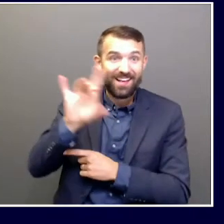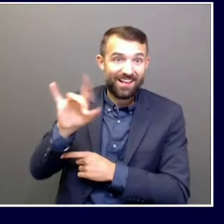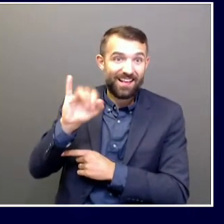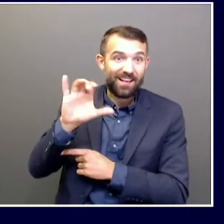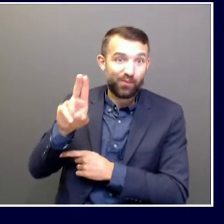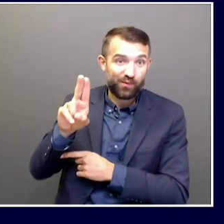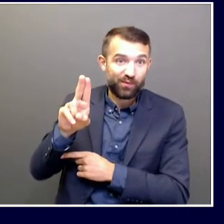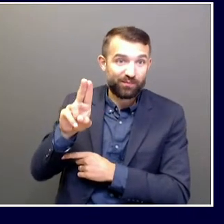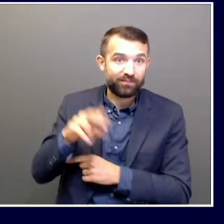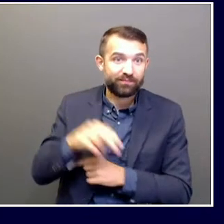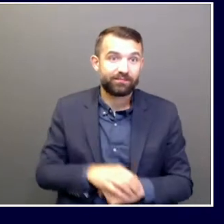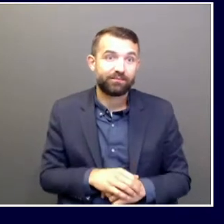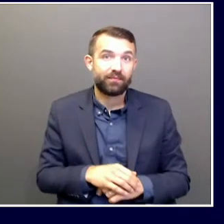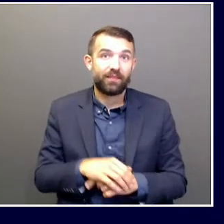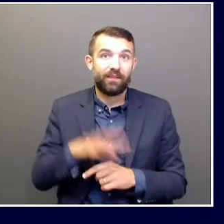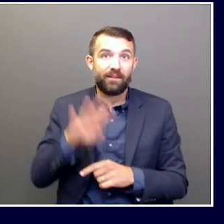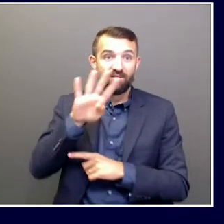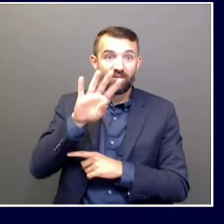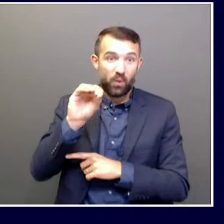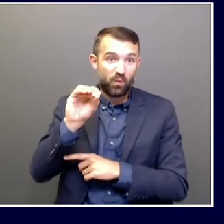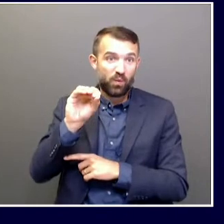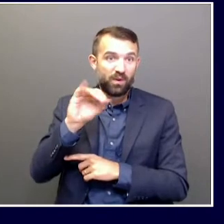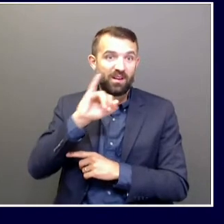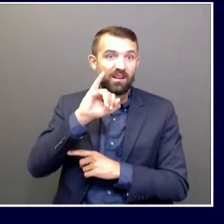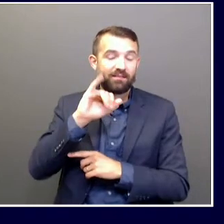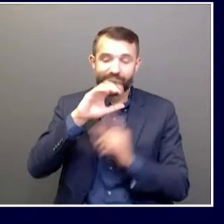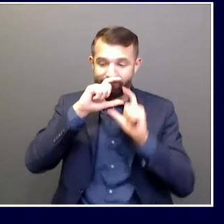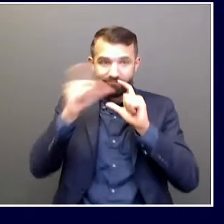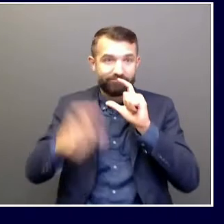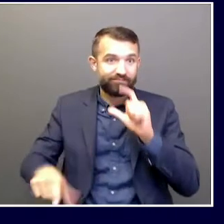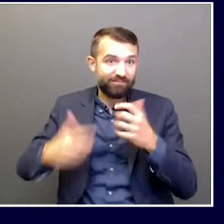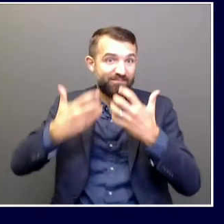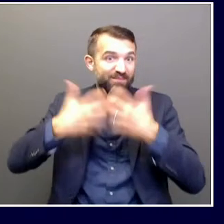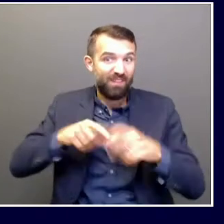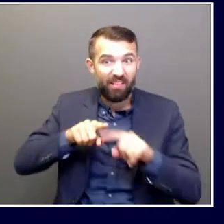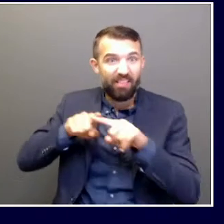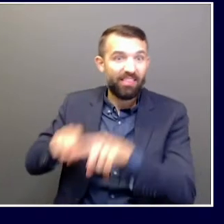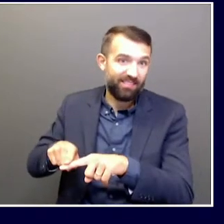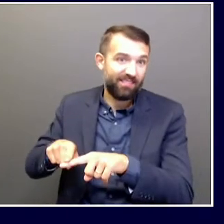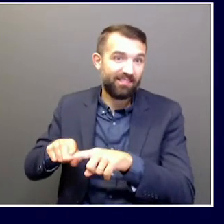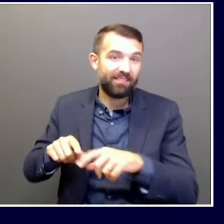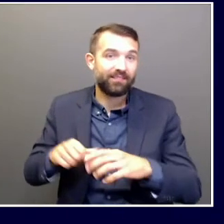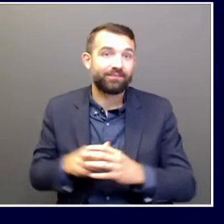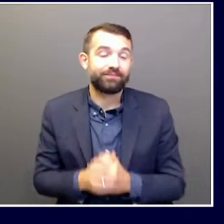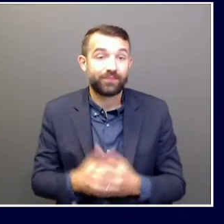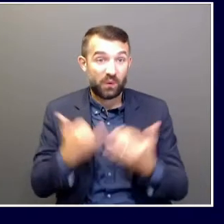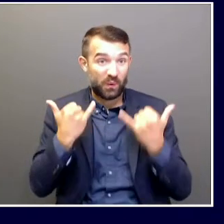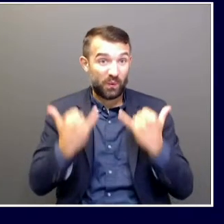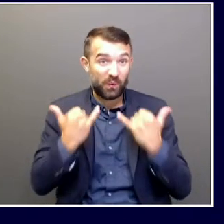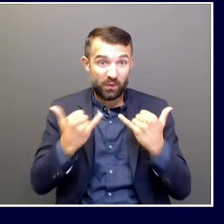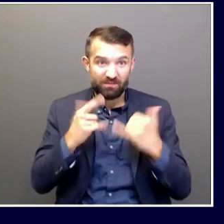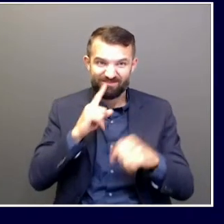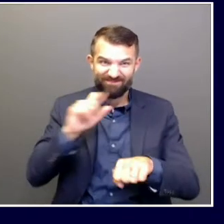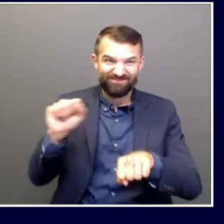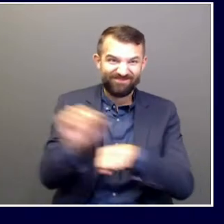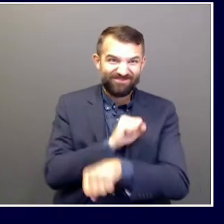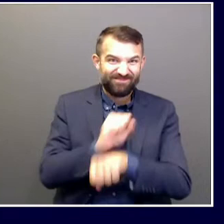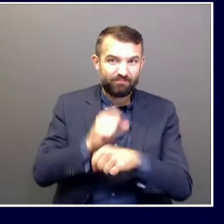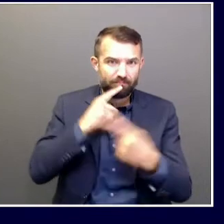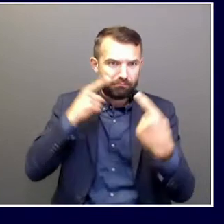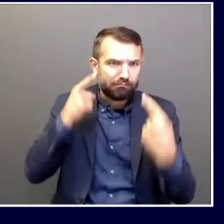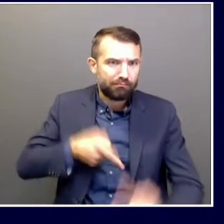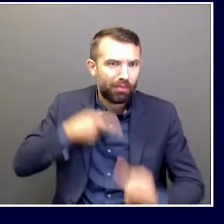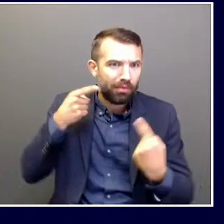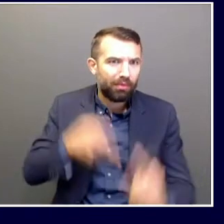40 of them are on ventilators, fighting for their lives. Again,